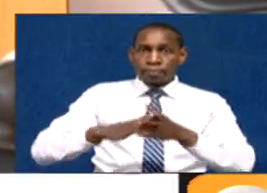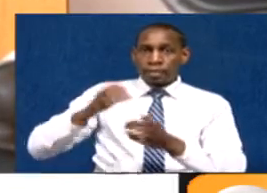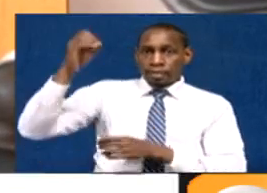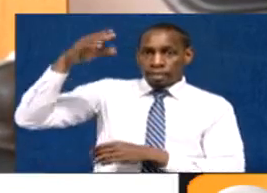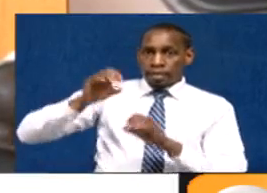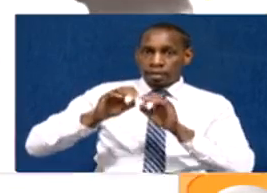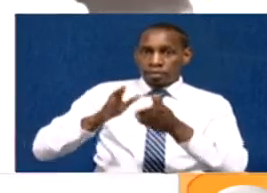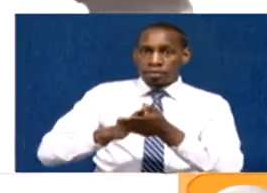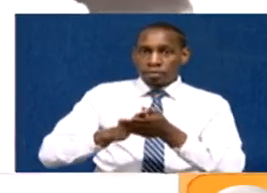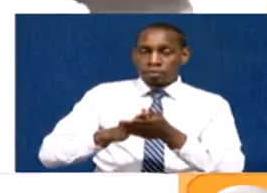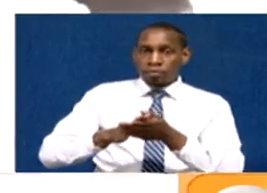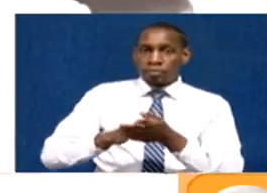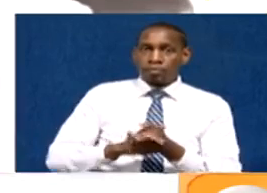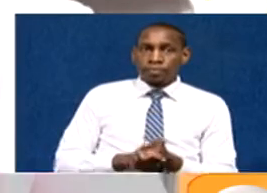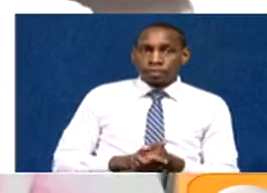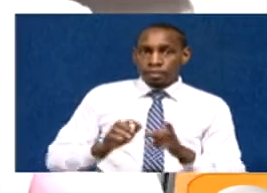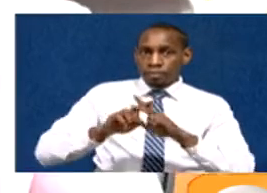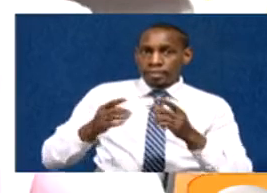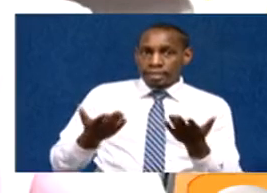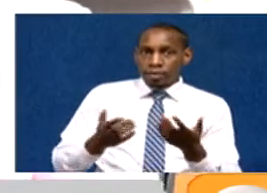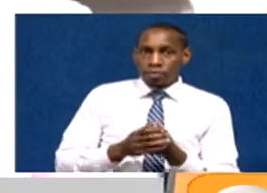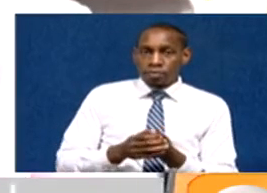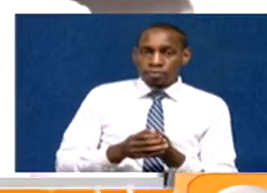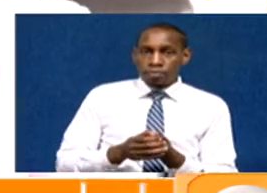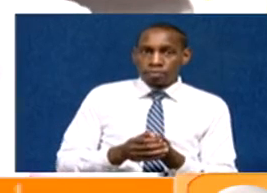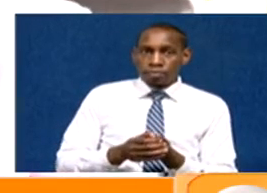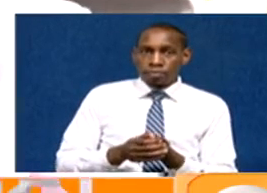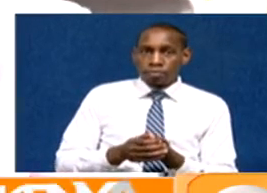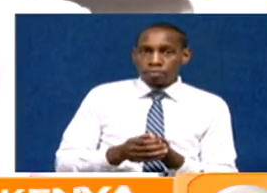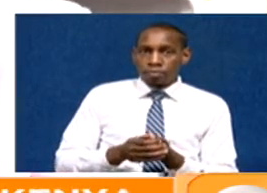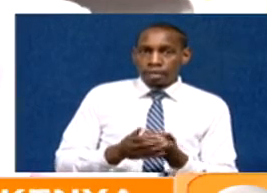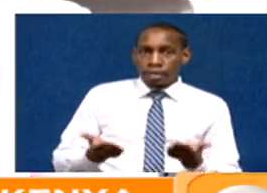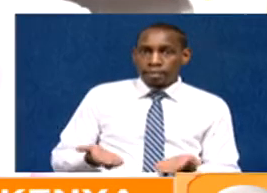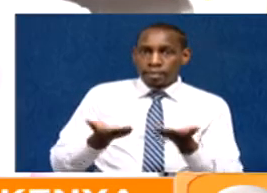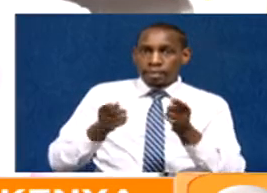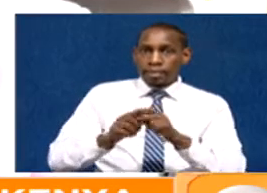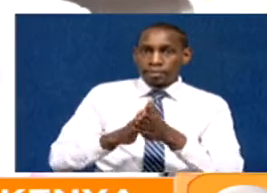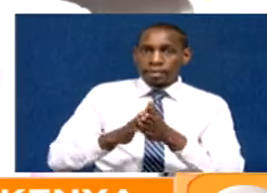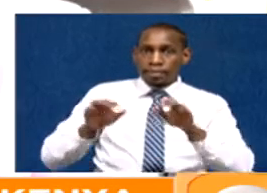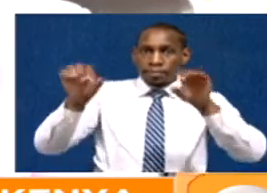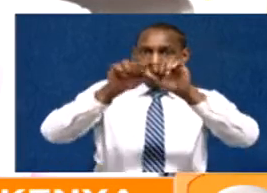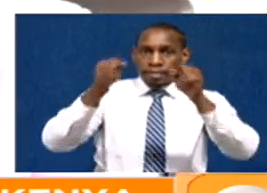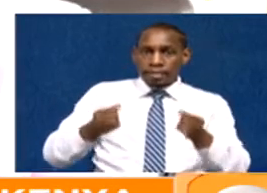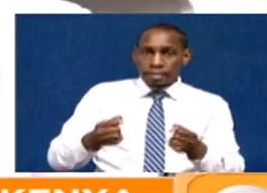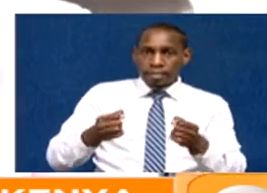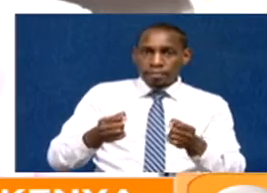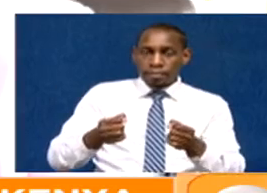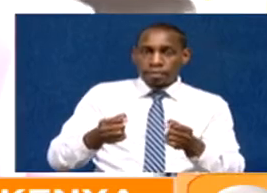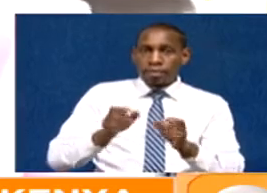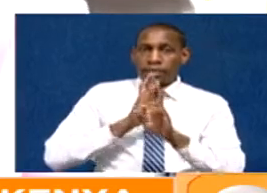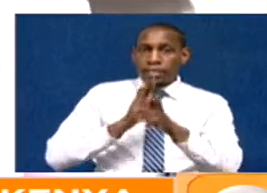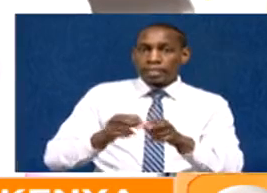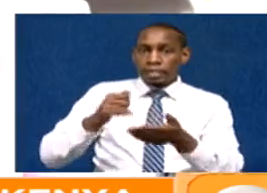theft and transmission. We've started on a graded approach, and metering of transformers is part of